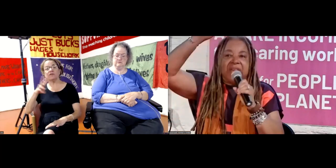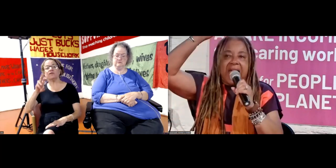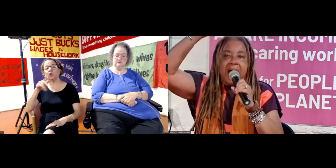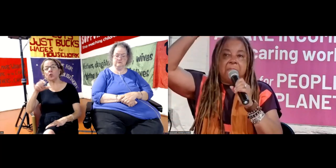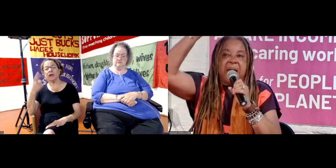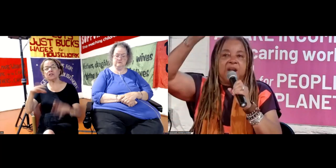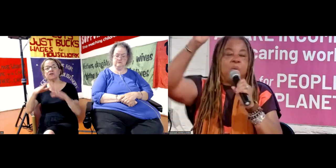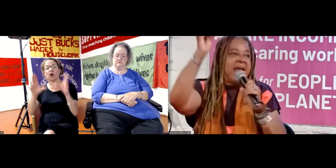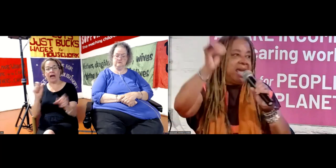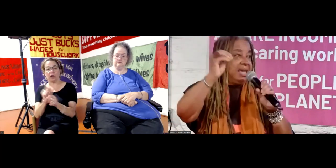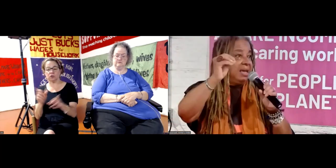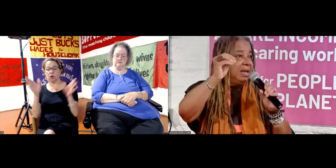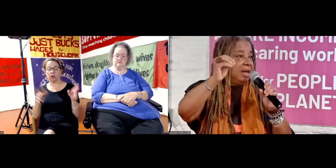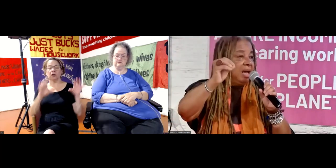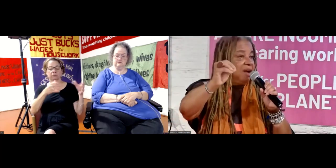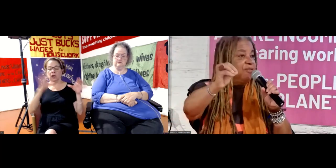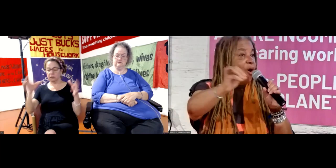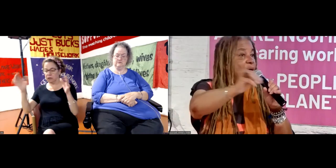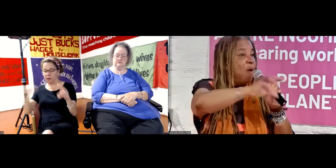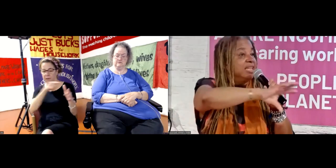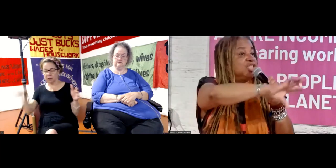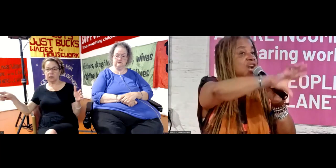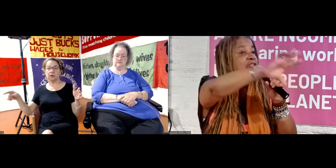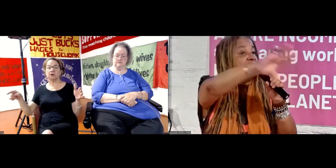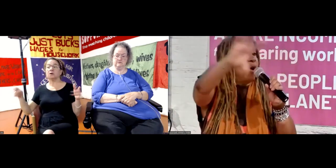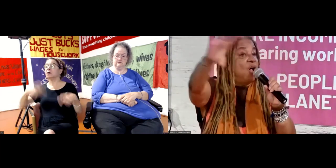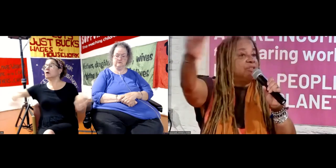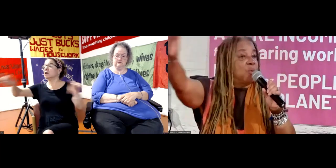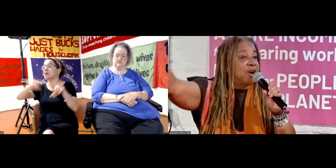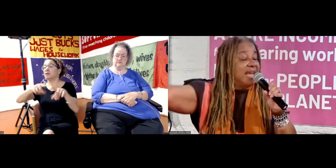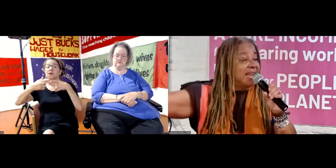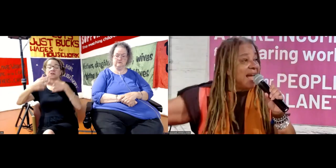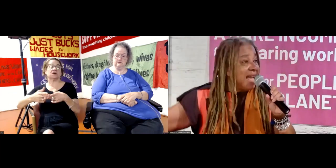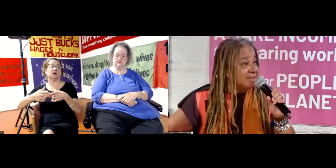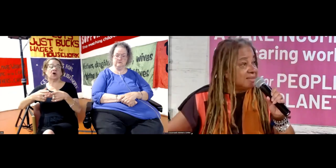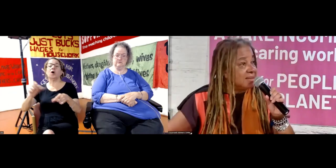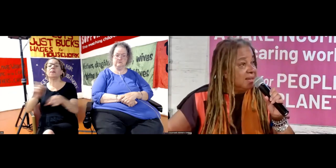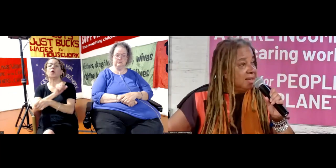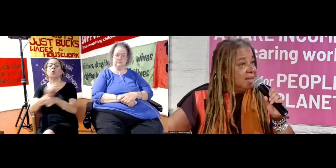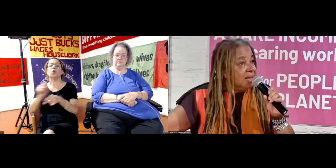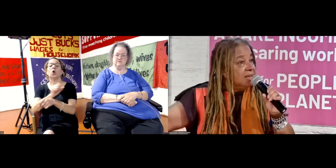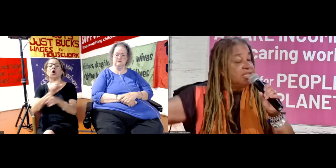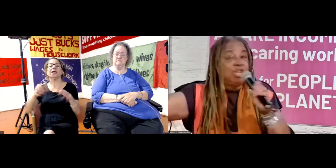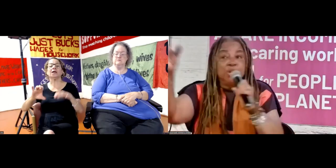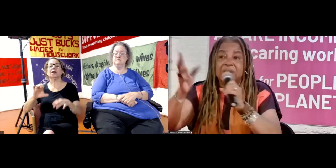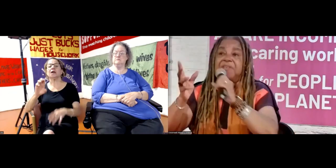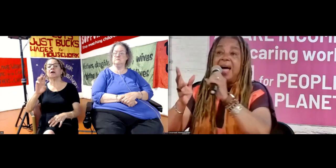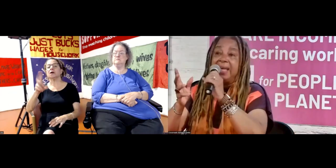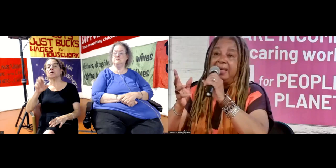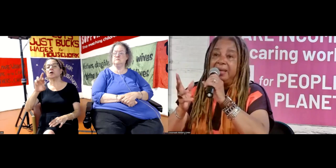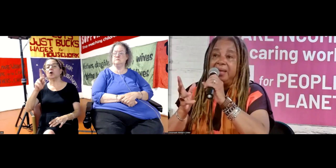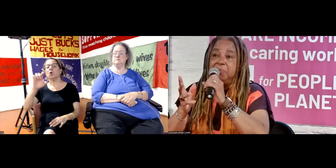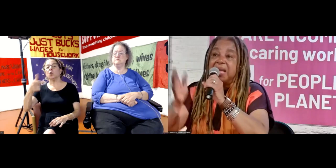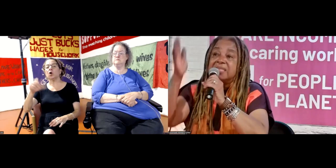I don't know of a better way for what is generally called the working class to